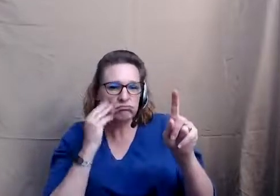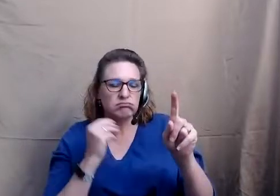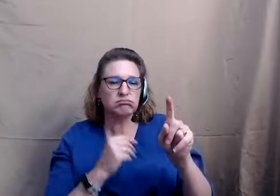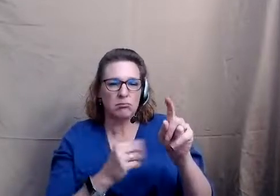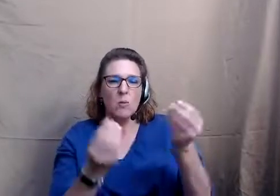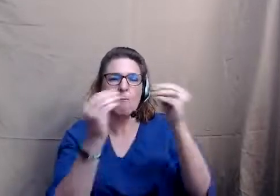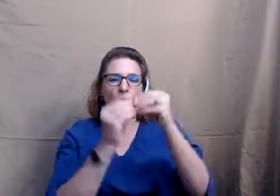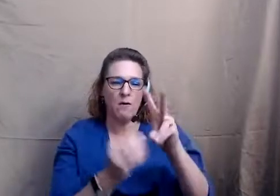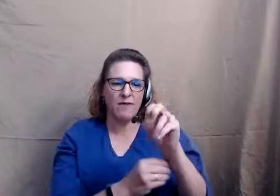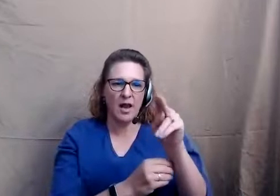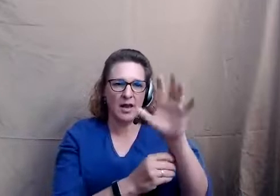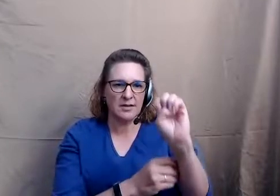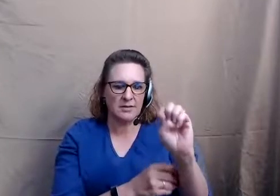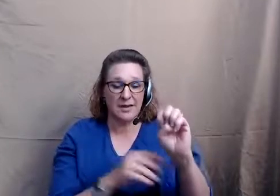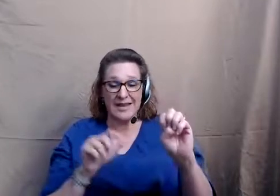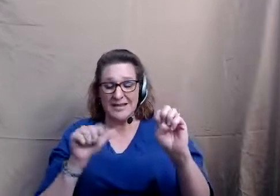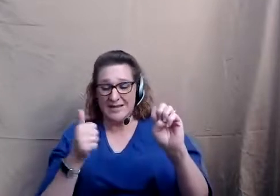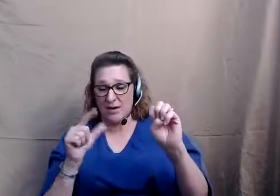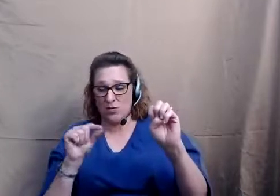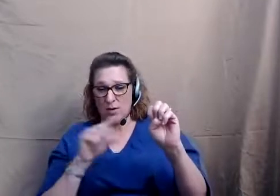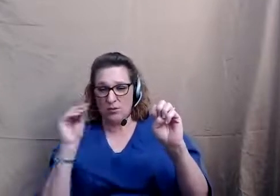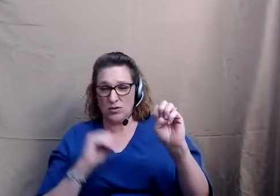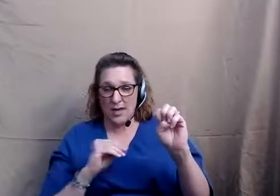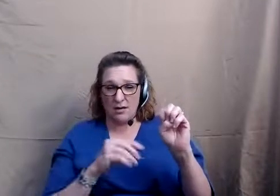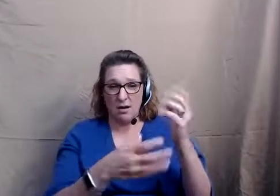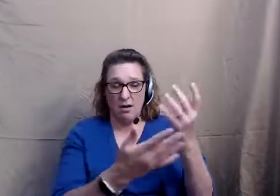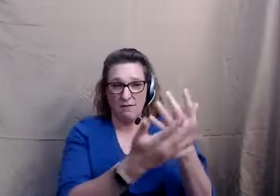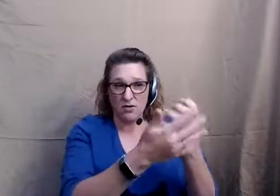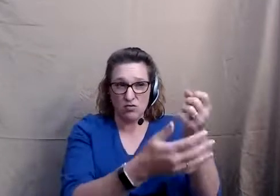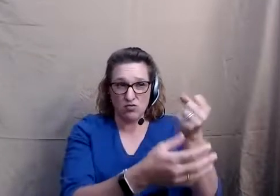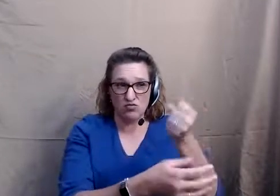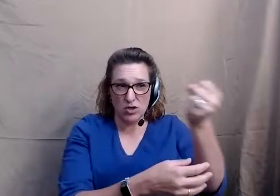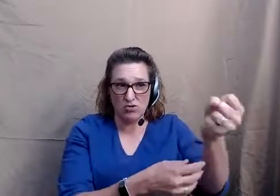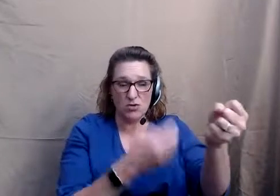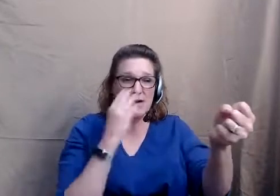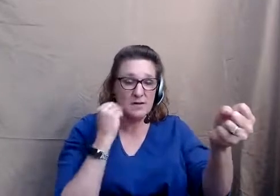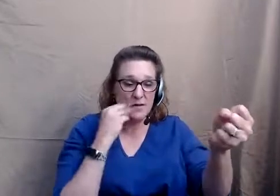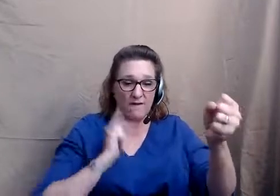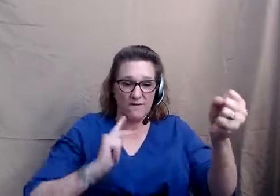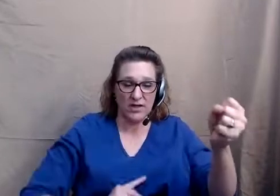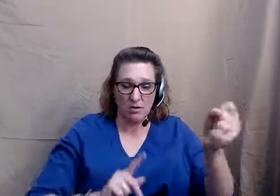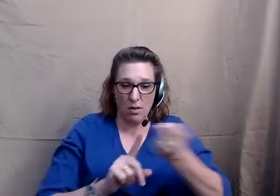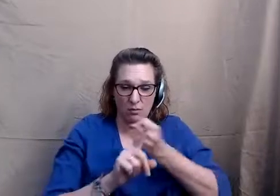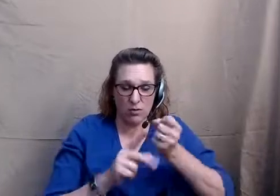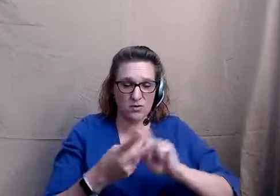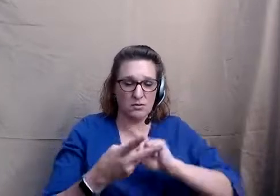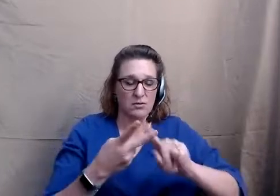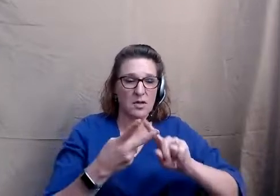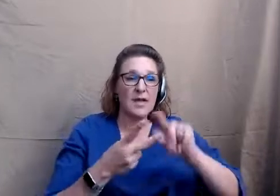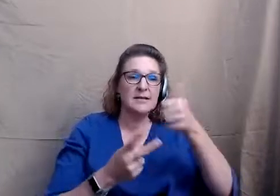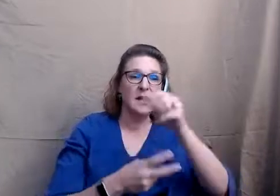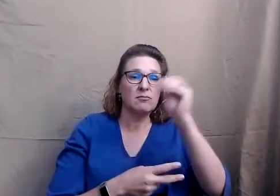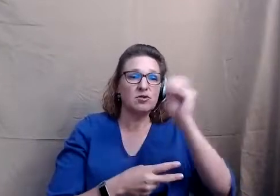10 to 20% of prisoners report physical abuse, 10% of state prisoners report sexual